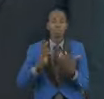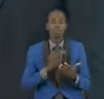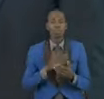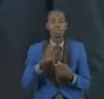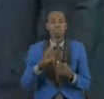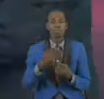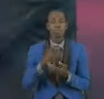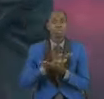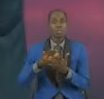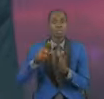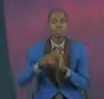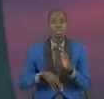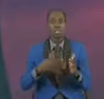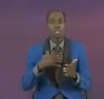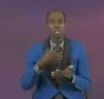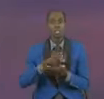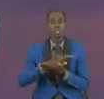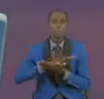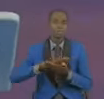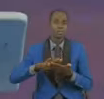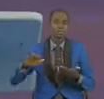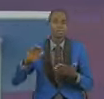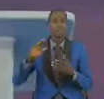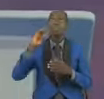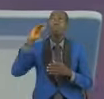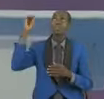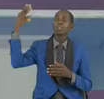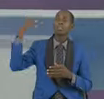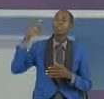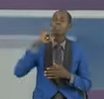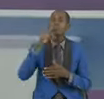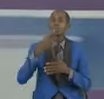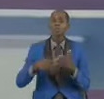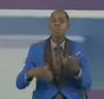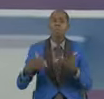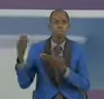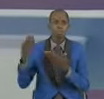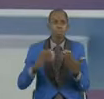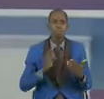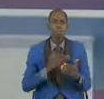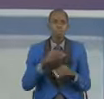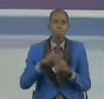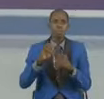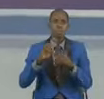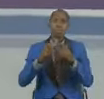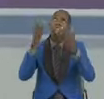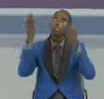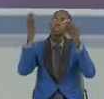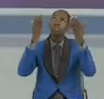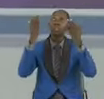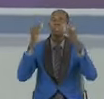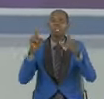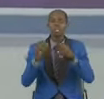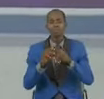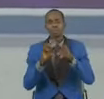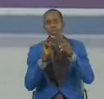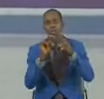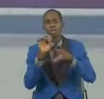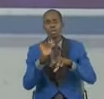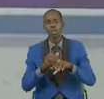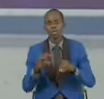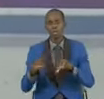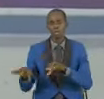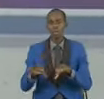and sanctification. Grace, that's what brought us into service. And as you look at the Acts of the Apostles, you are going